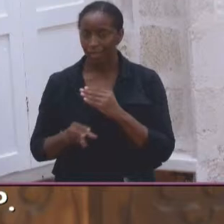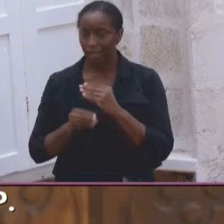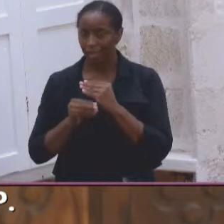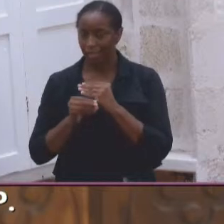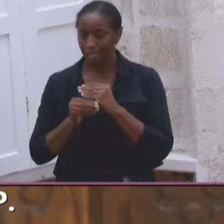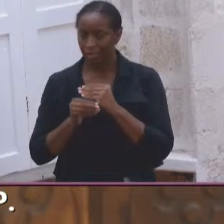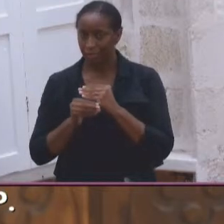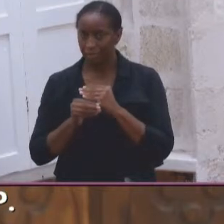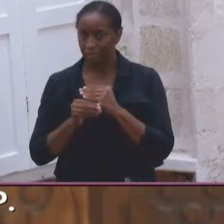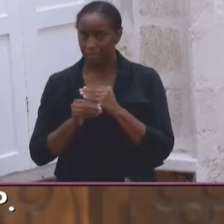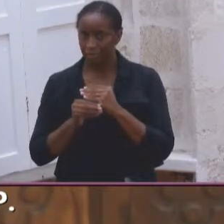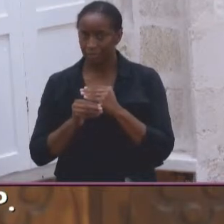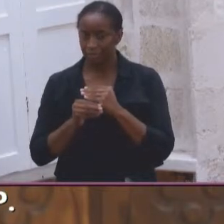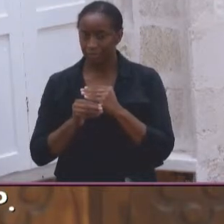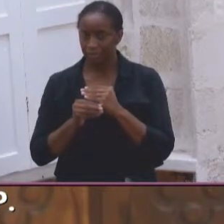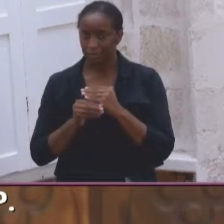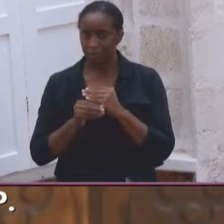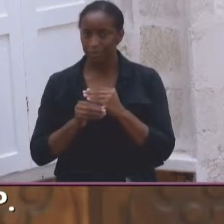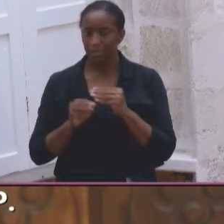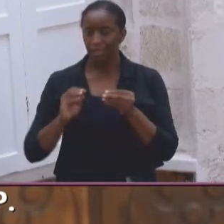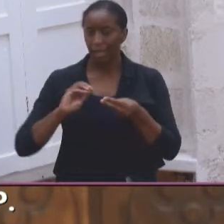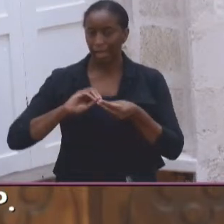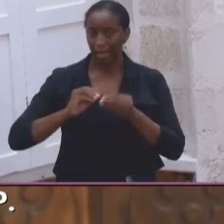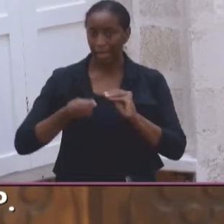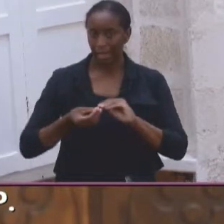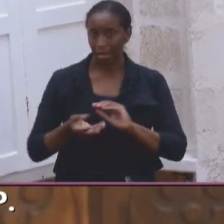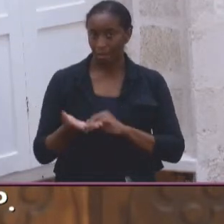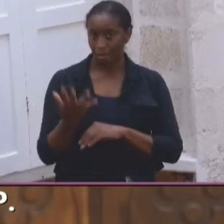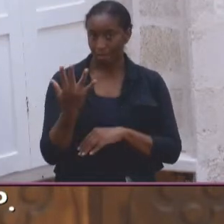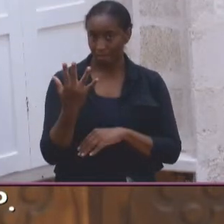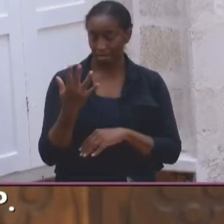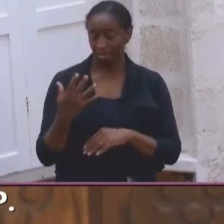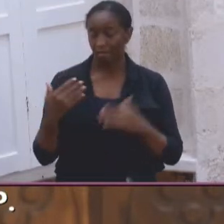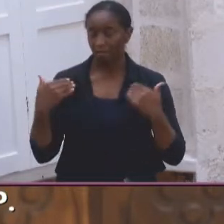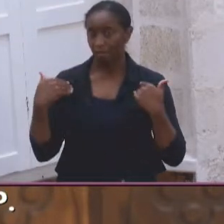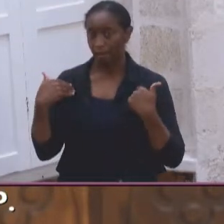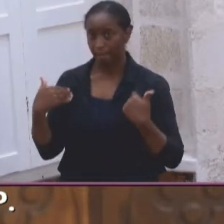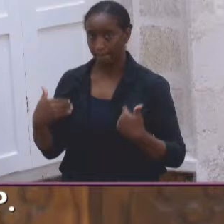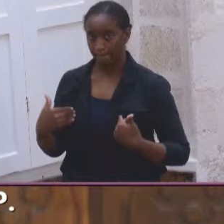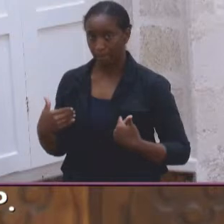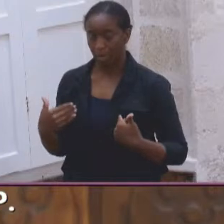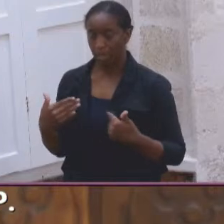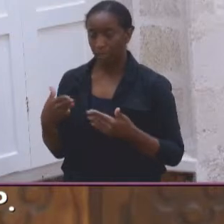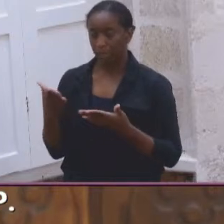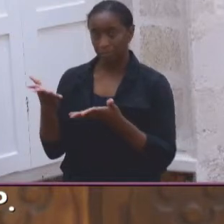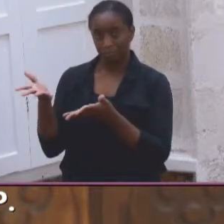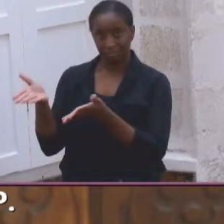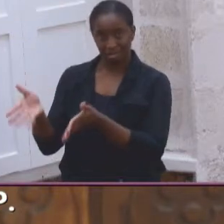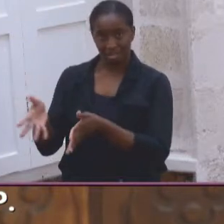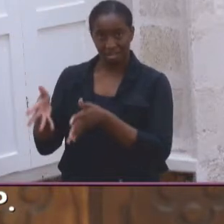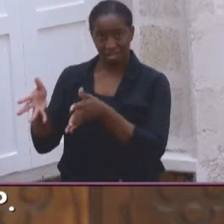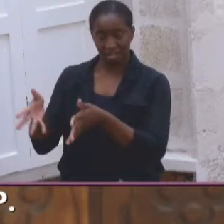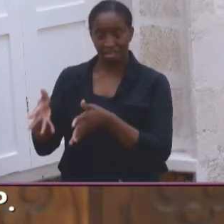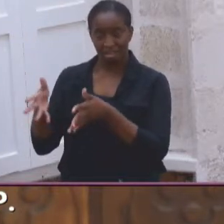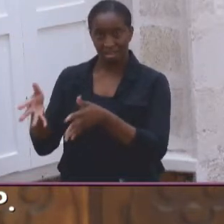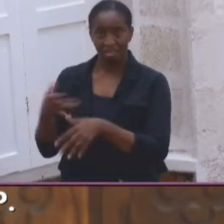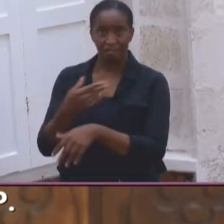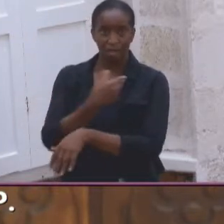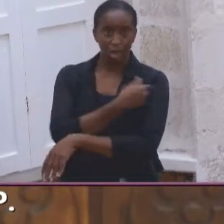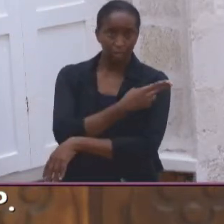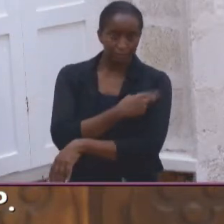U5, Roman numeral 5, the disposal of dead bodies abandoned at health services institutions. And that